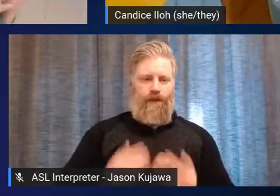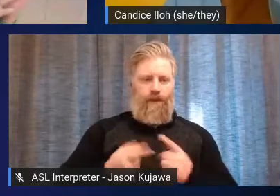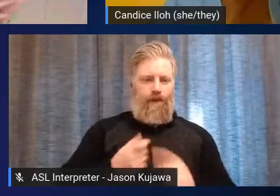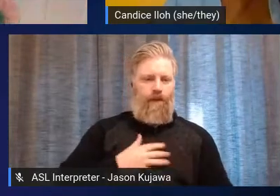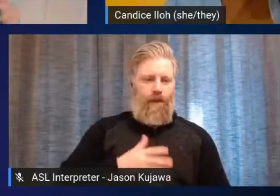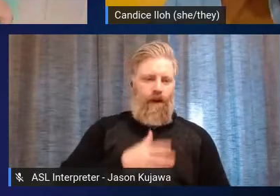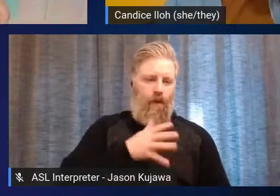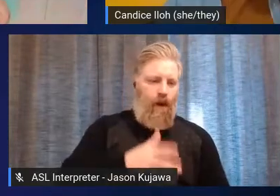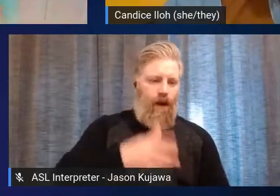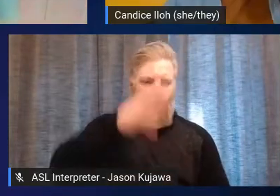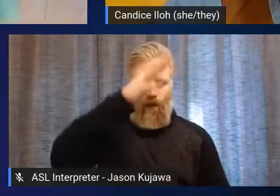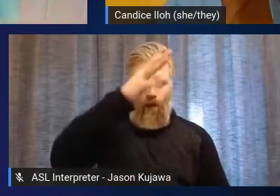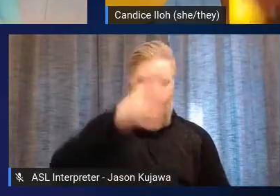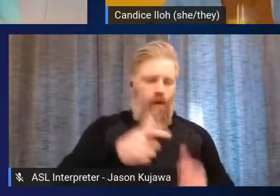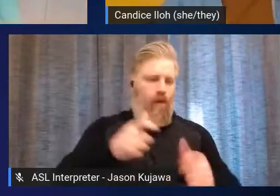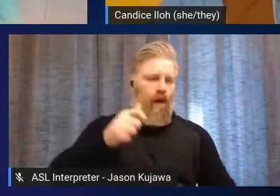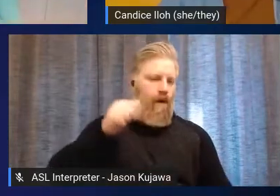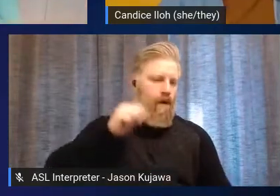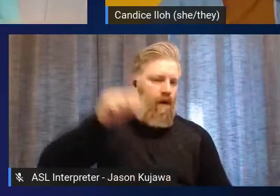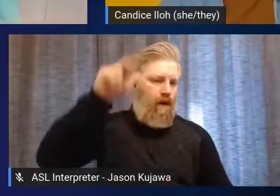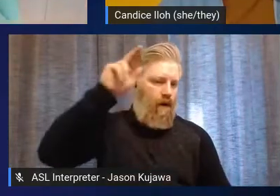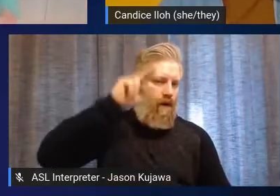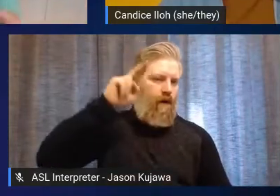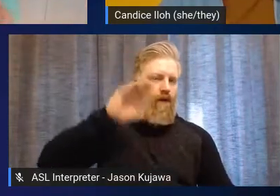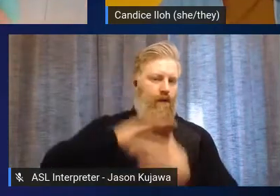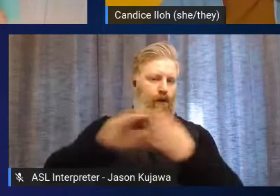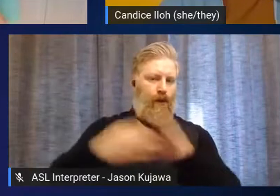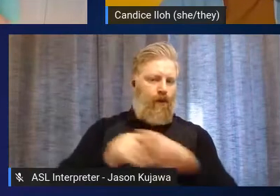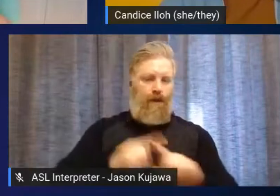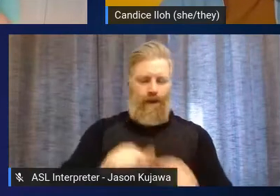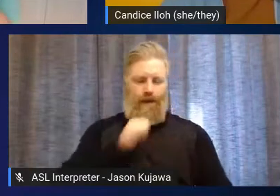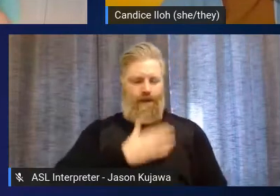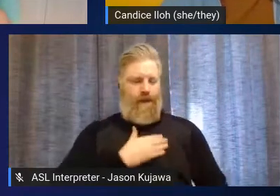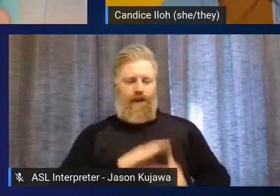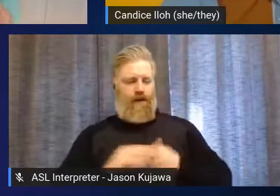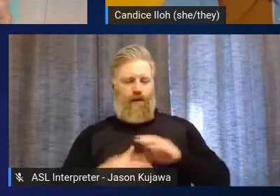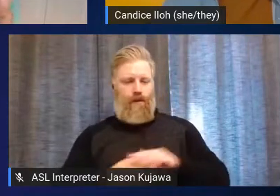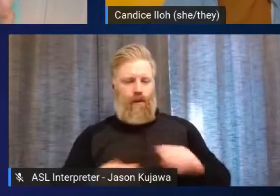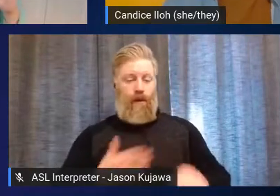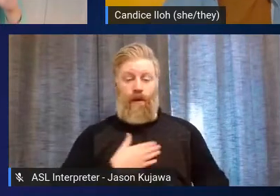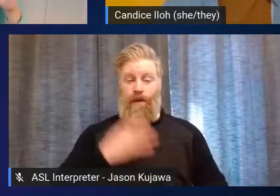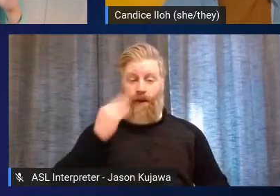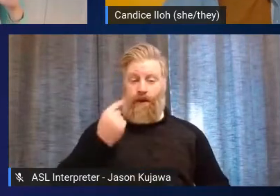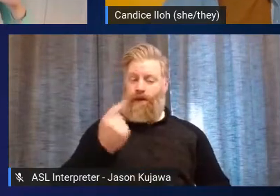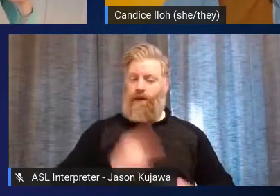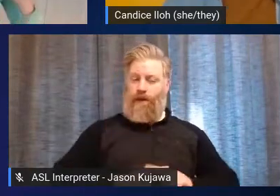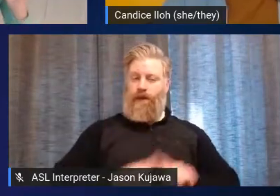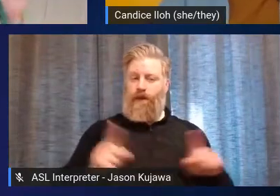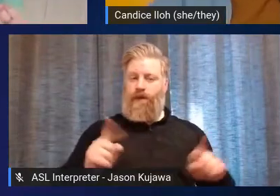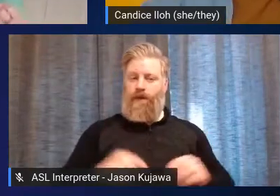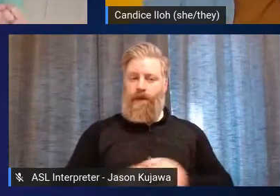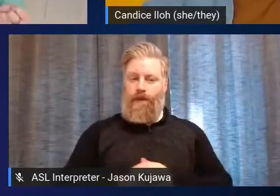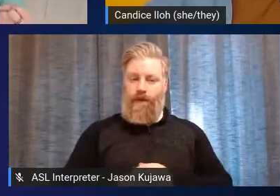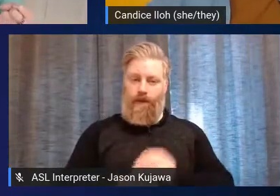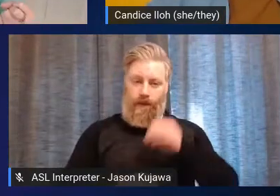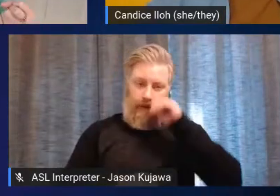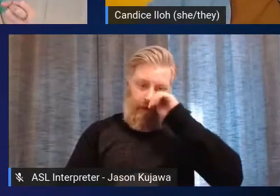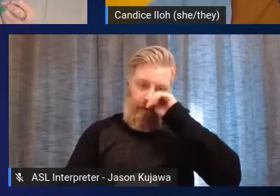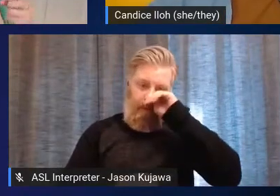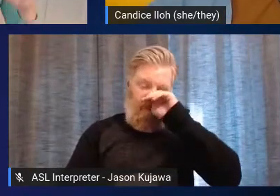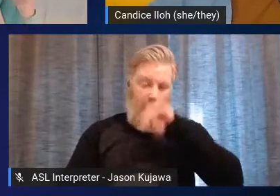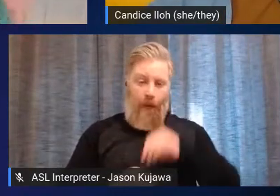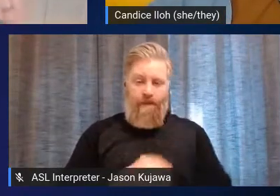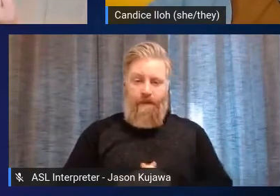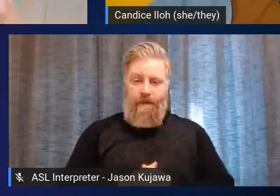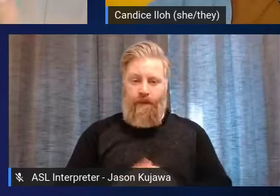and aunts' stories, but not my stories. My experience was a little bit different in that I tried really hard to get at